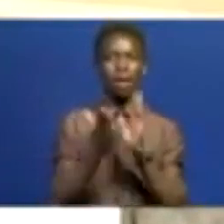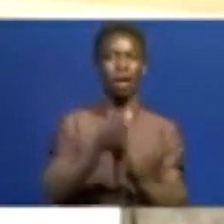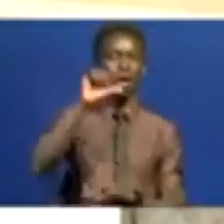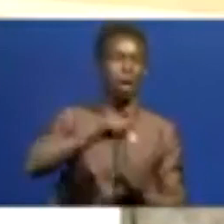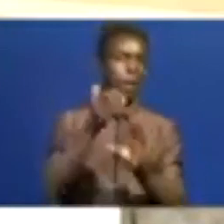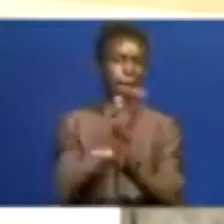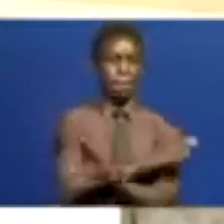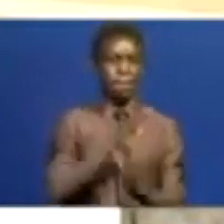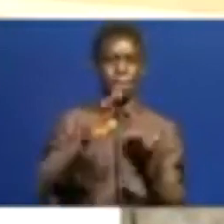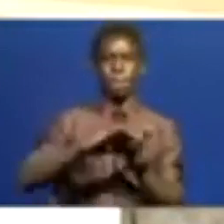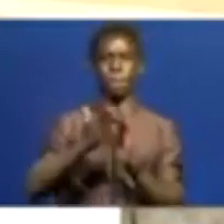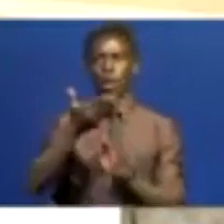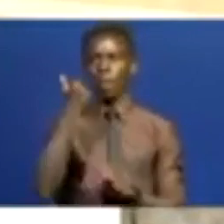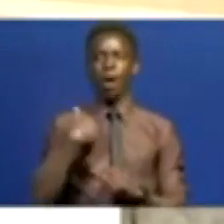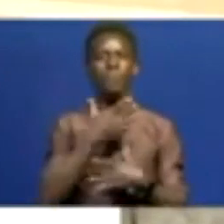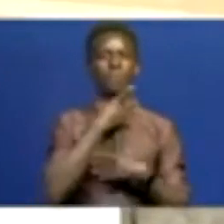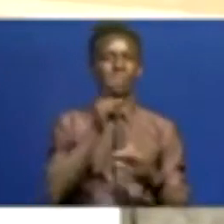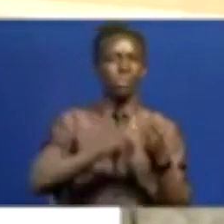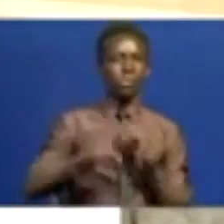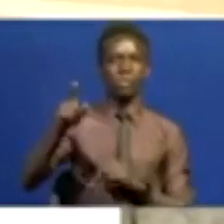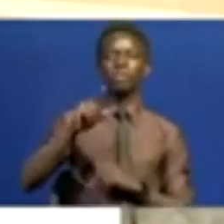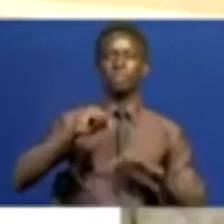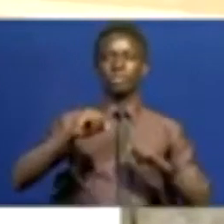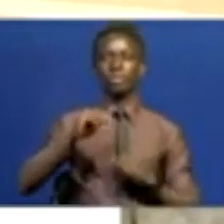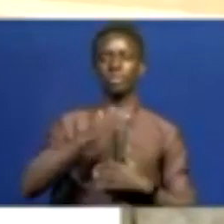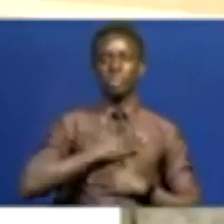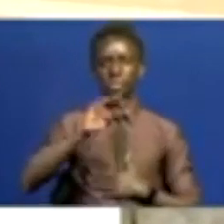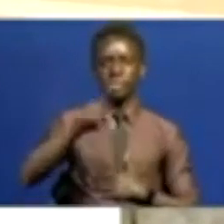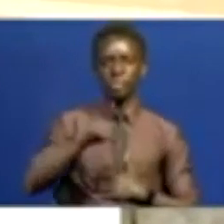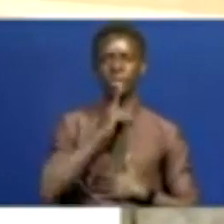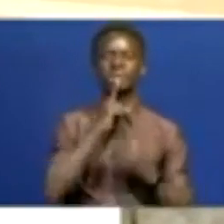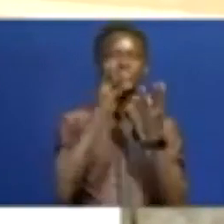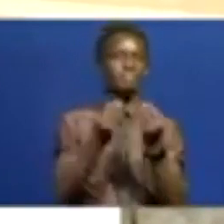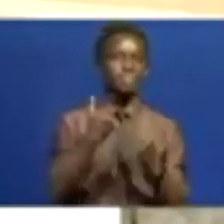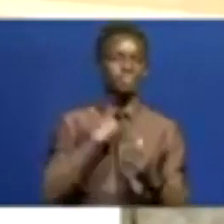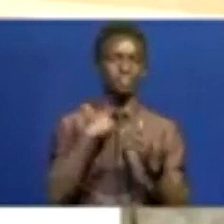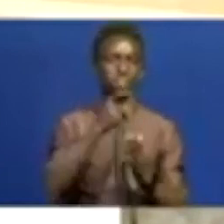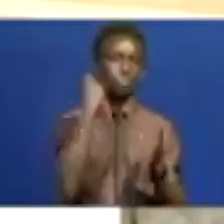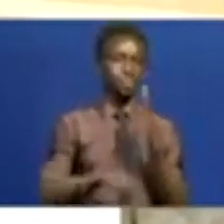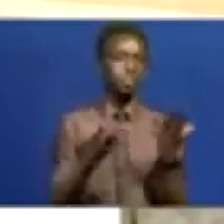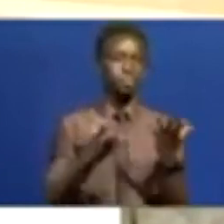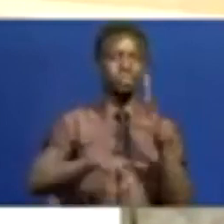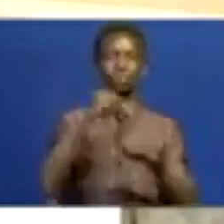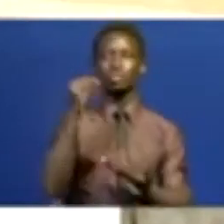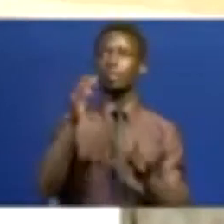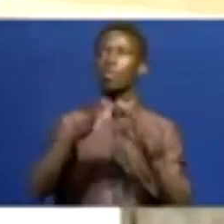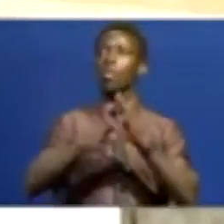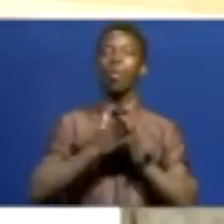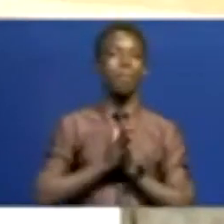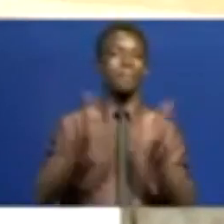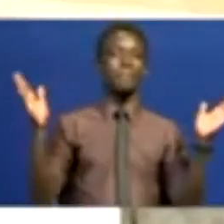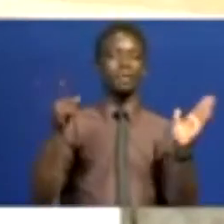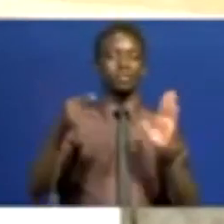I liked what Mheshimiwa said. It is easy to have these costs, out in the open to stem corruption, because